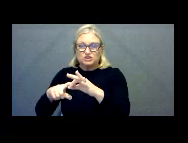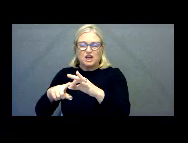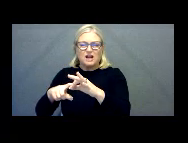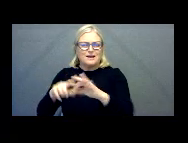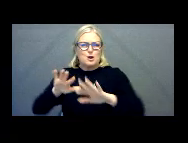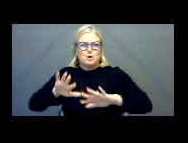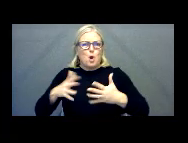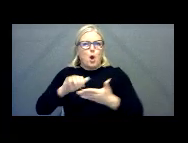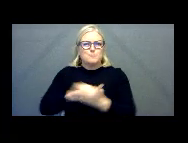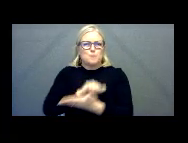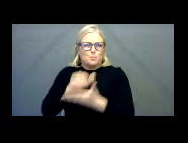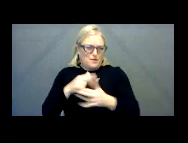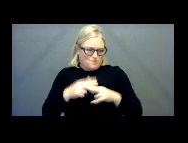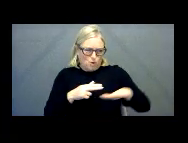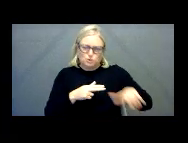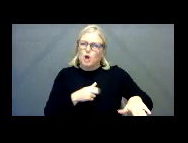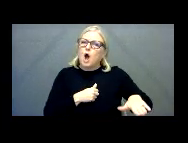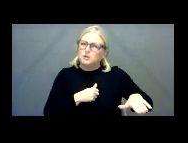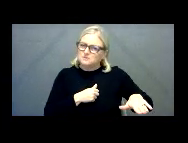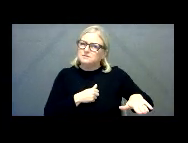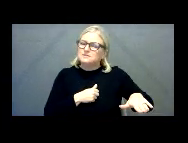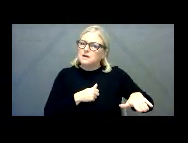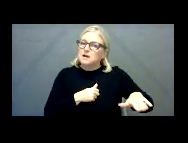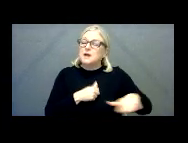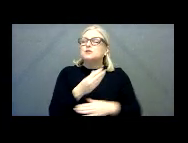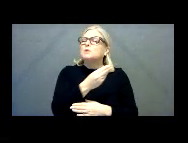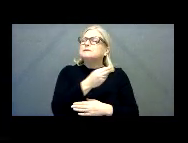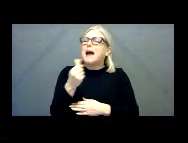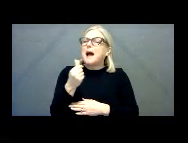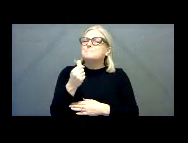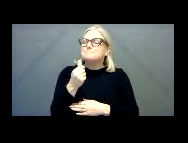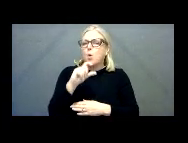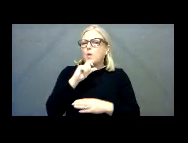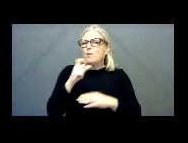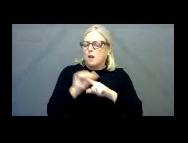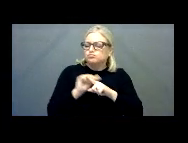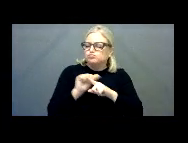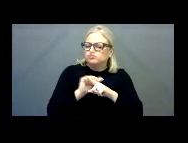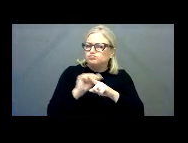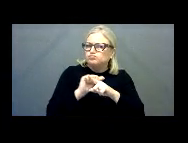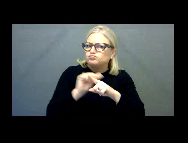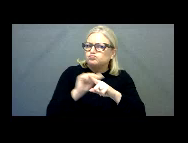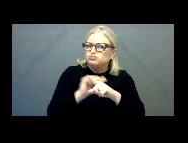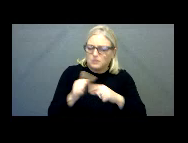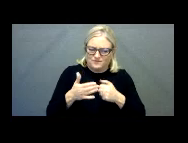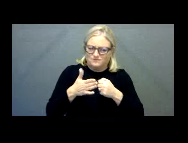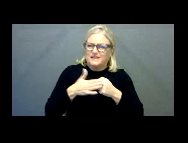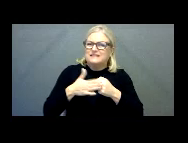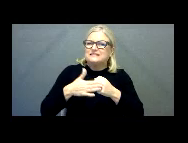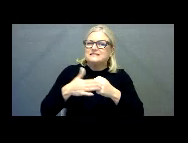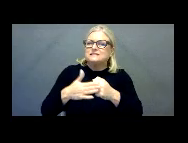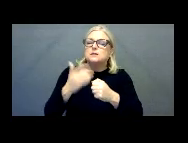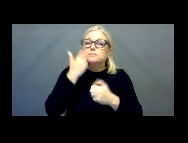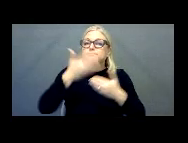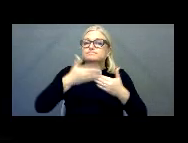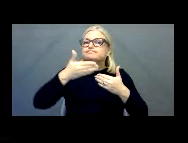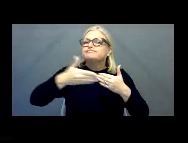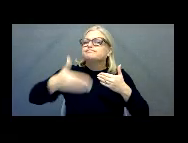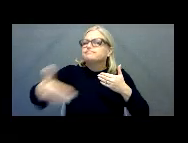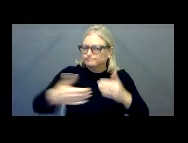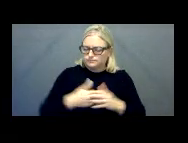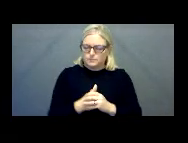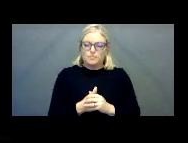for most groups, and it may well be applicable for groups we haven't really considered. Thank you. I'll let Gang now talk about, back to you,